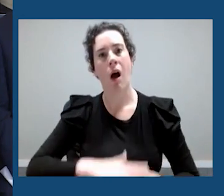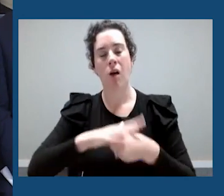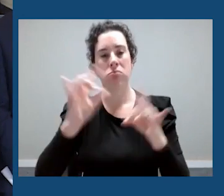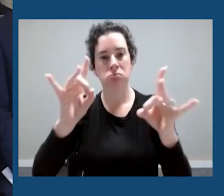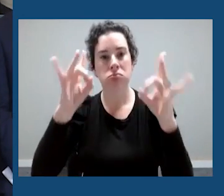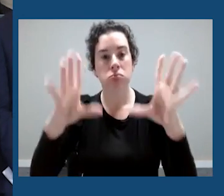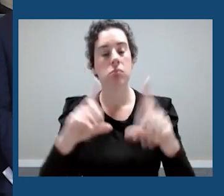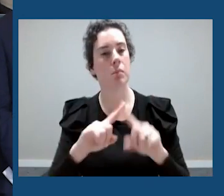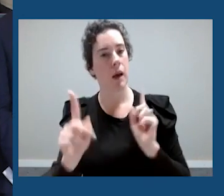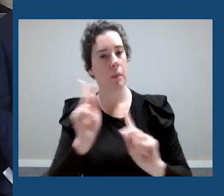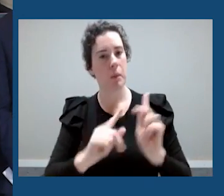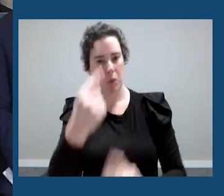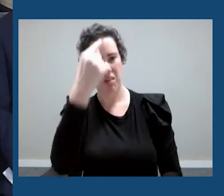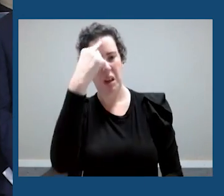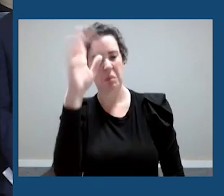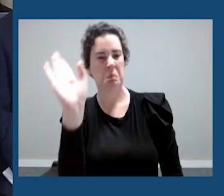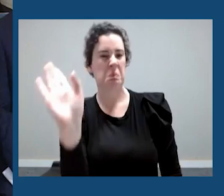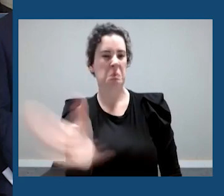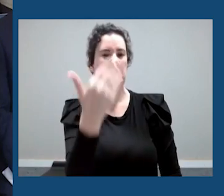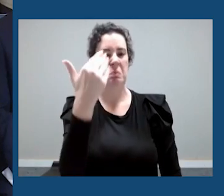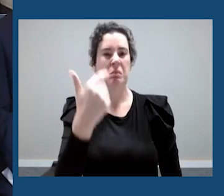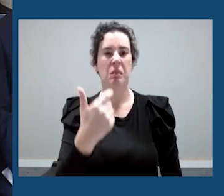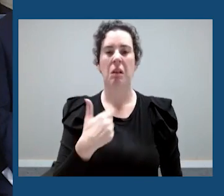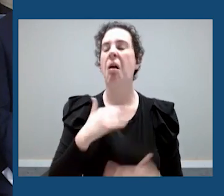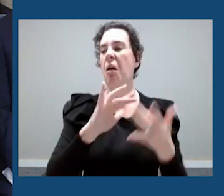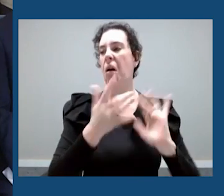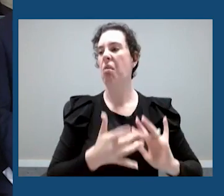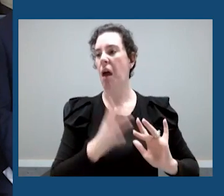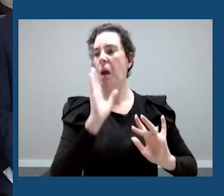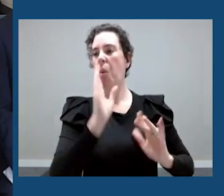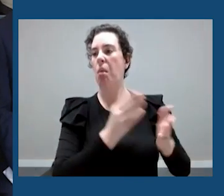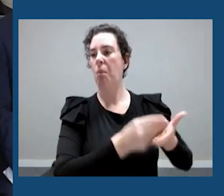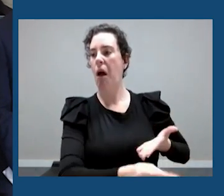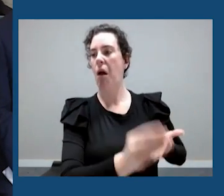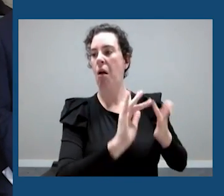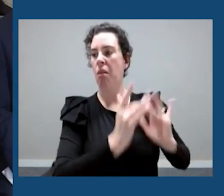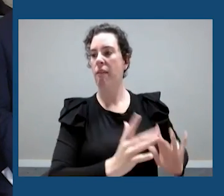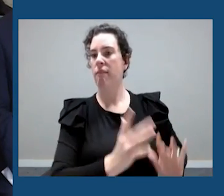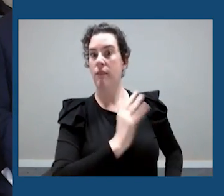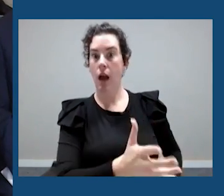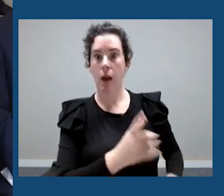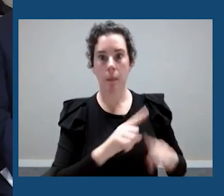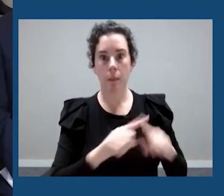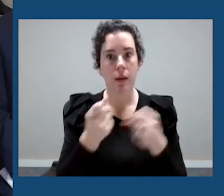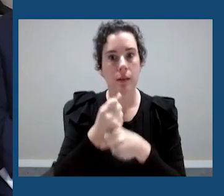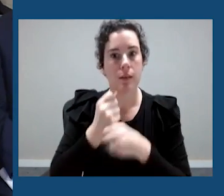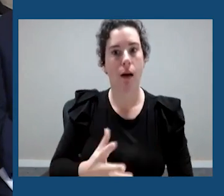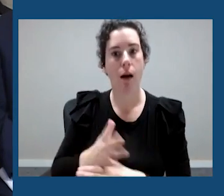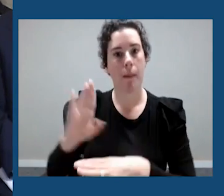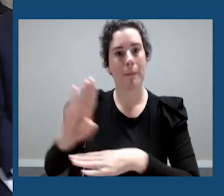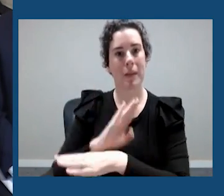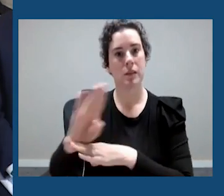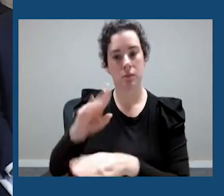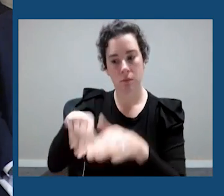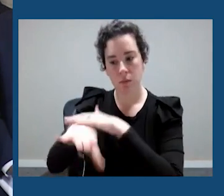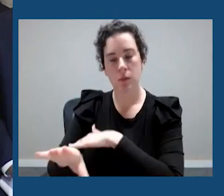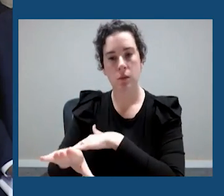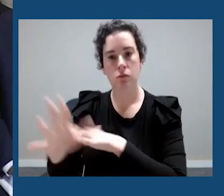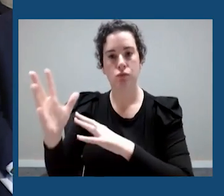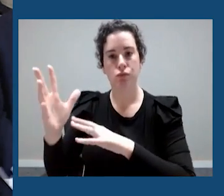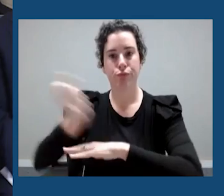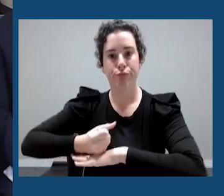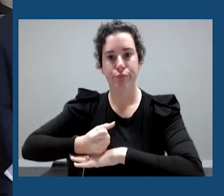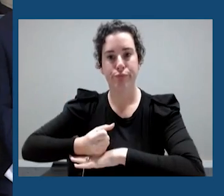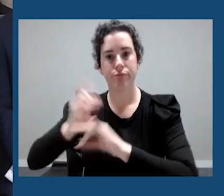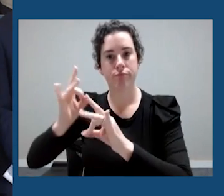what? I'll just do it online. You know what that does to retail? It kills it. And